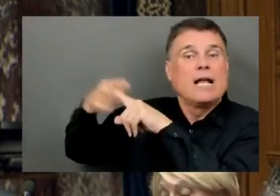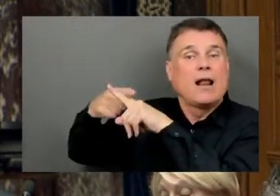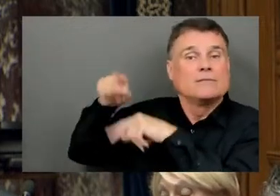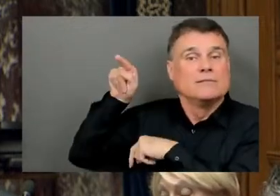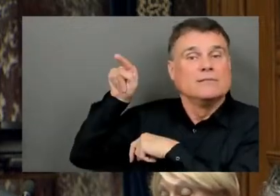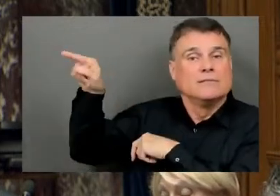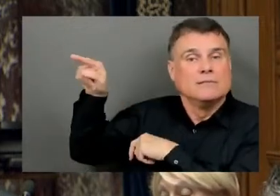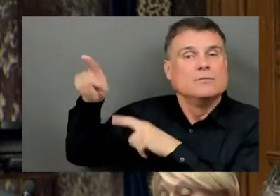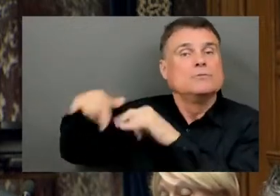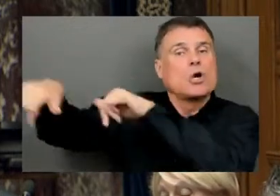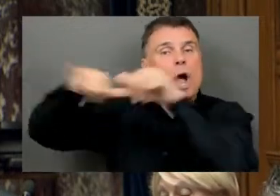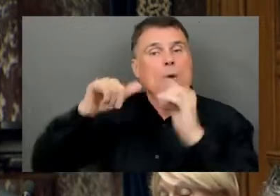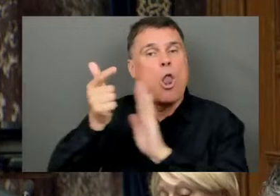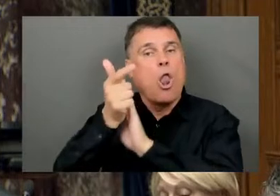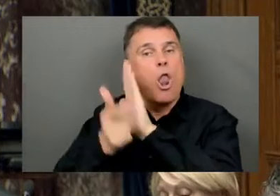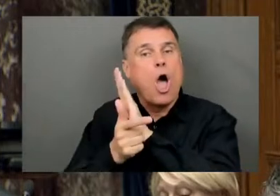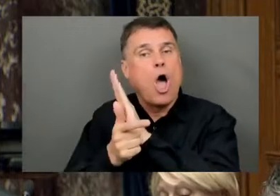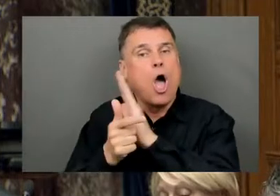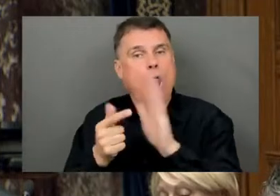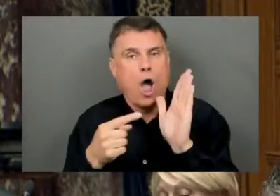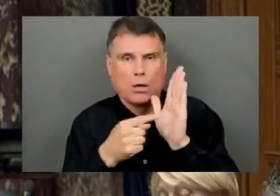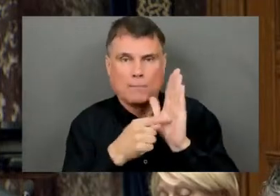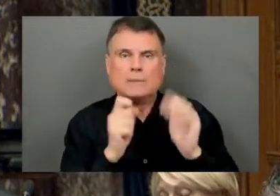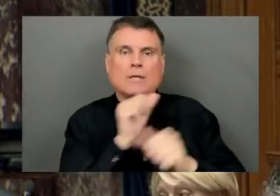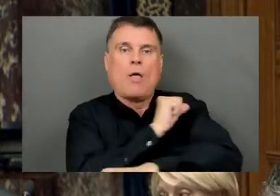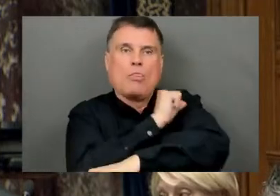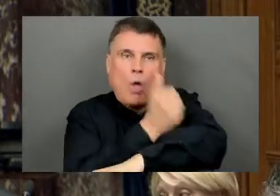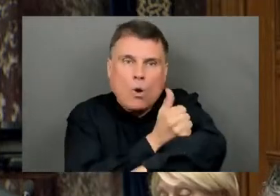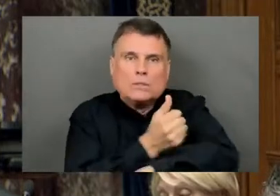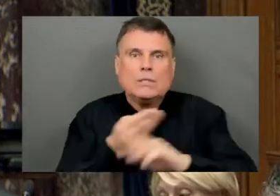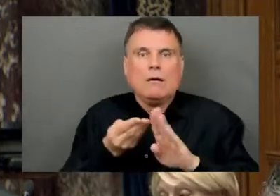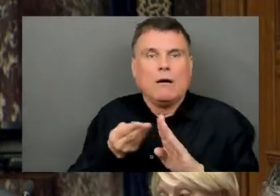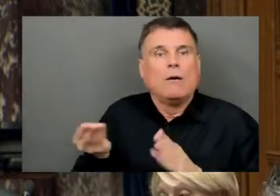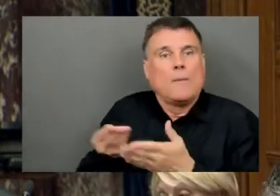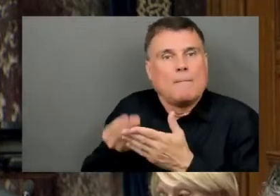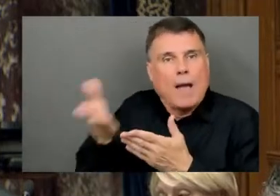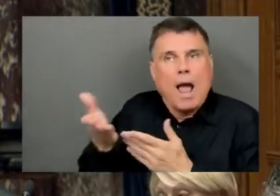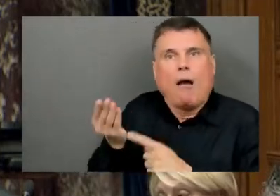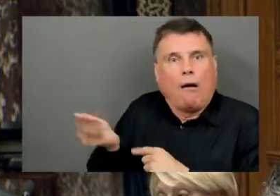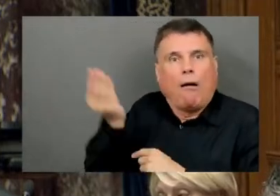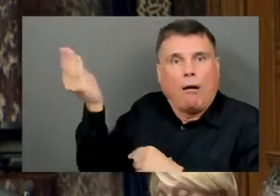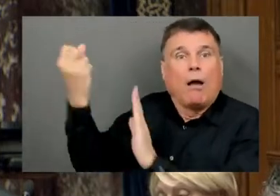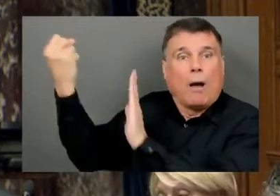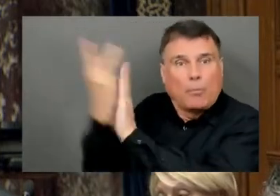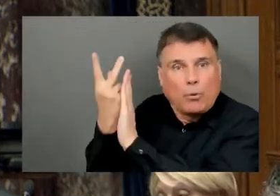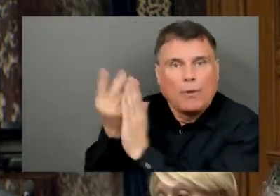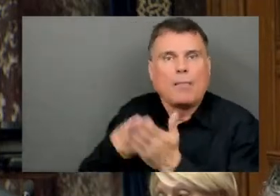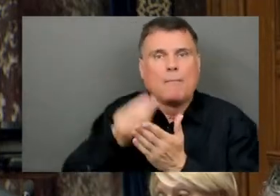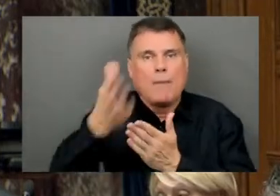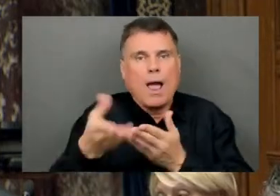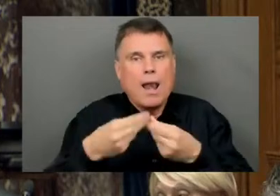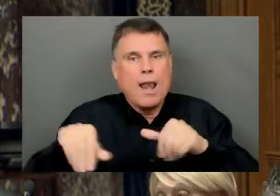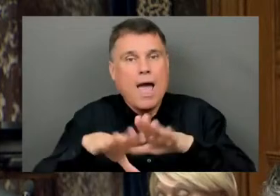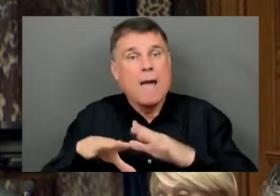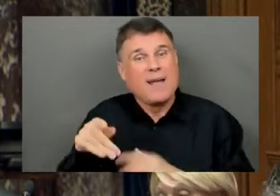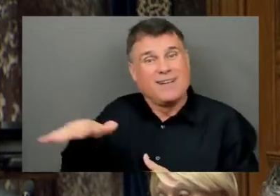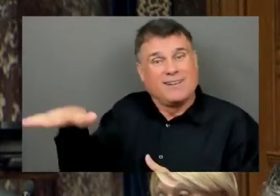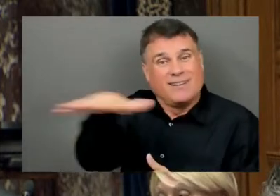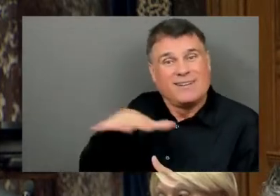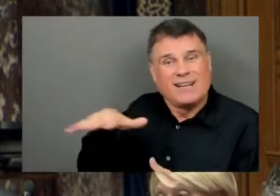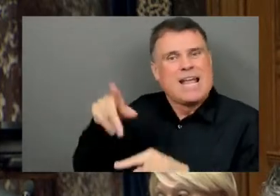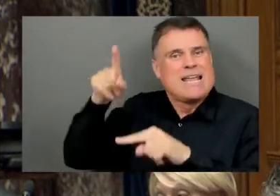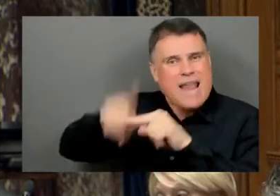Mr. Speaker, most First Nation governments could not hold lands in the name of their First Nation. Our provincial policies and